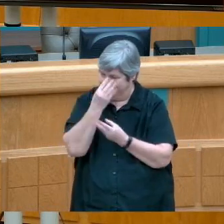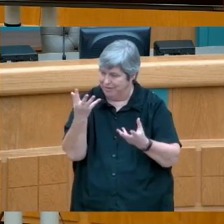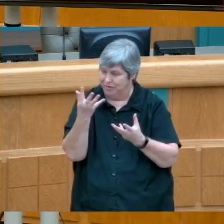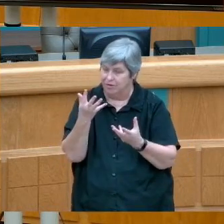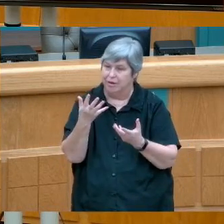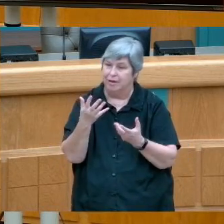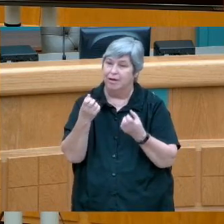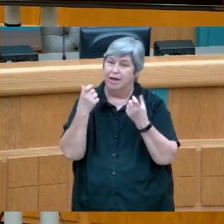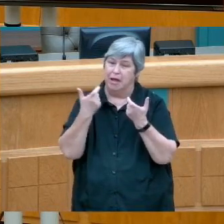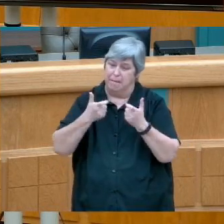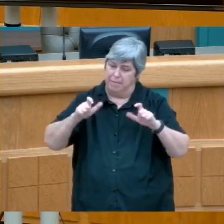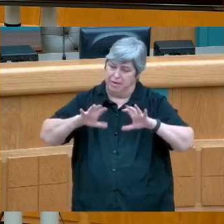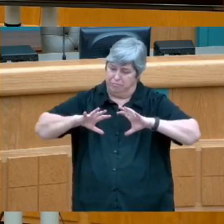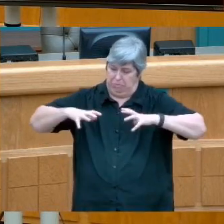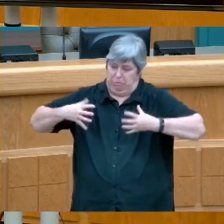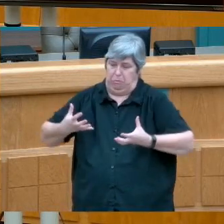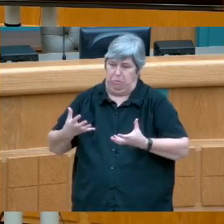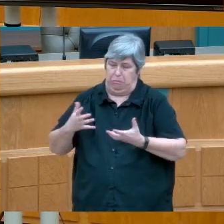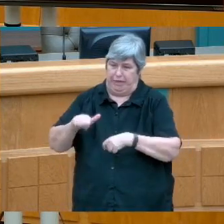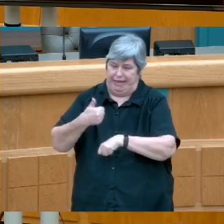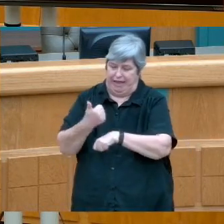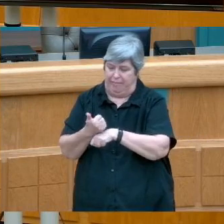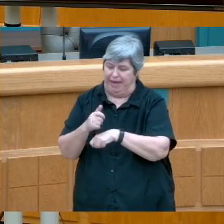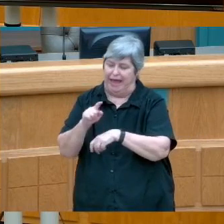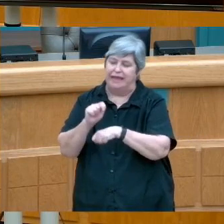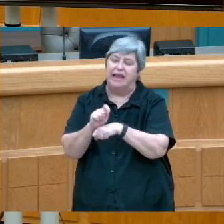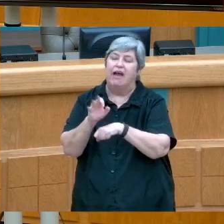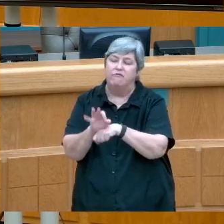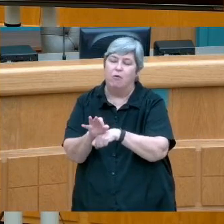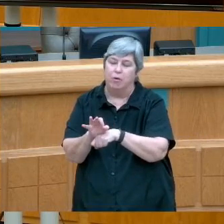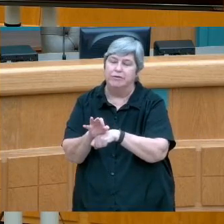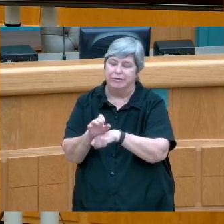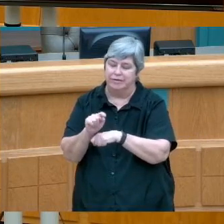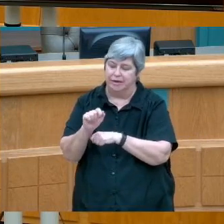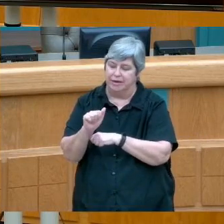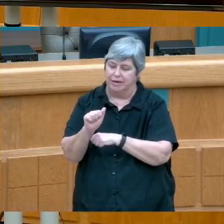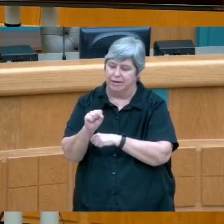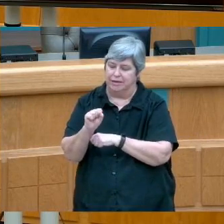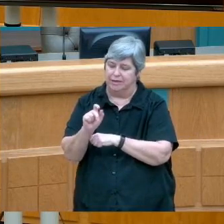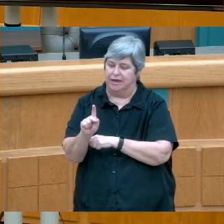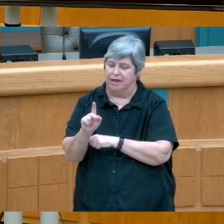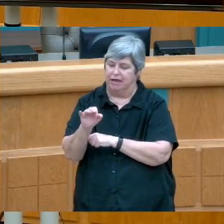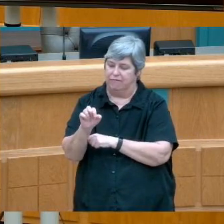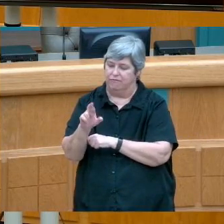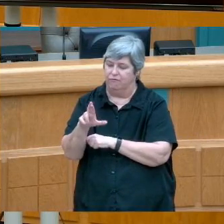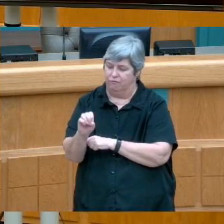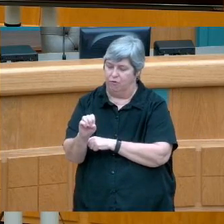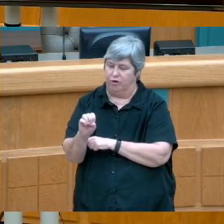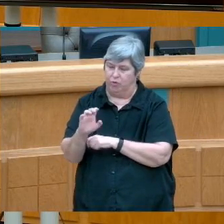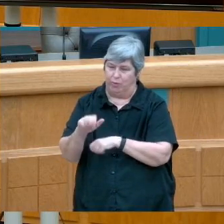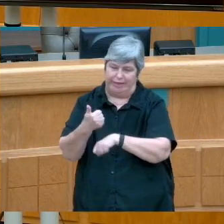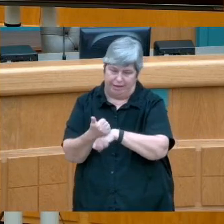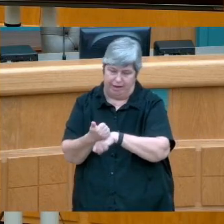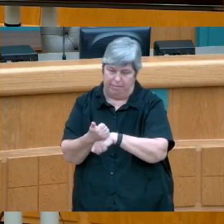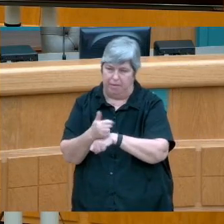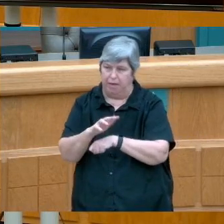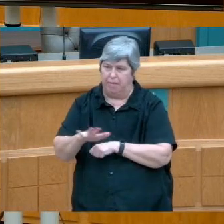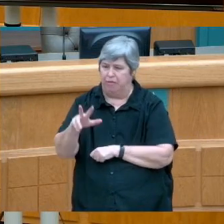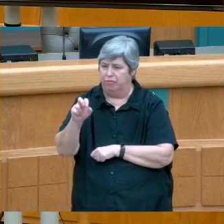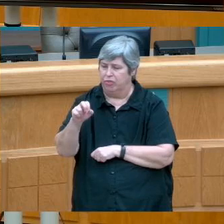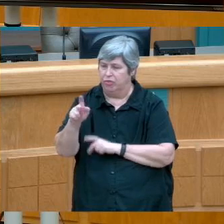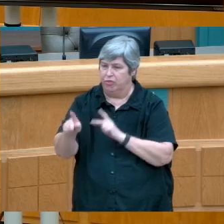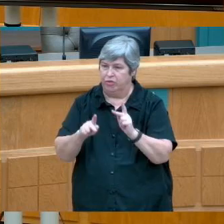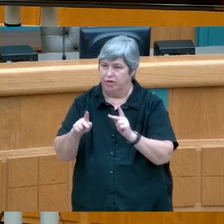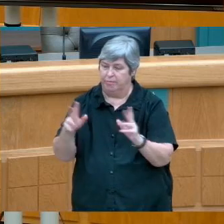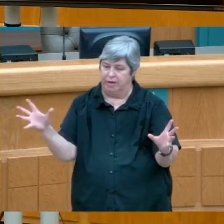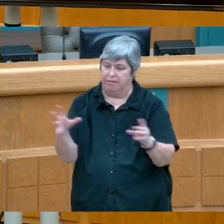pretty large task force was created by university president and our leadership, county, city. There's about 30 people